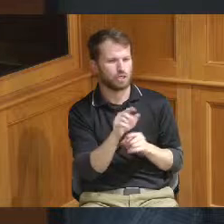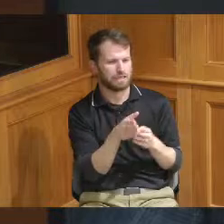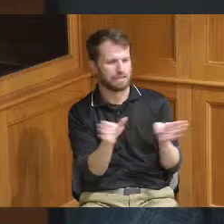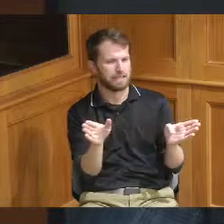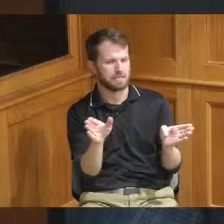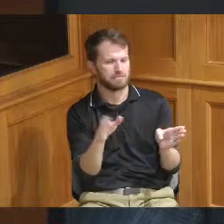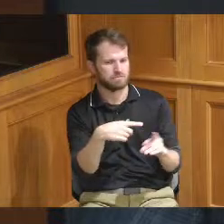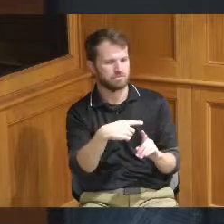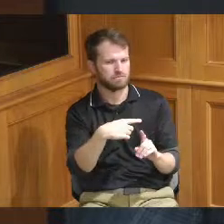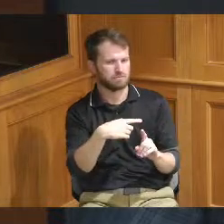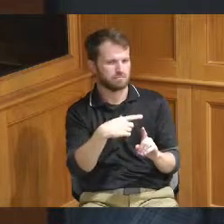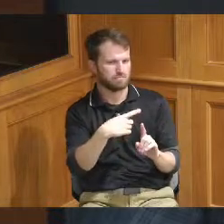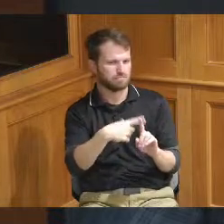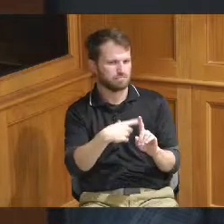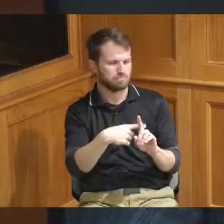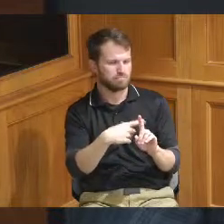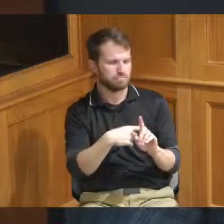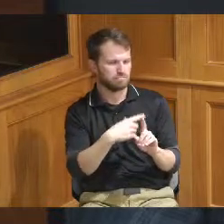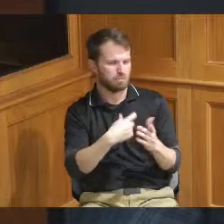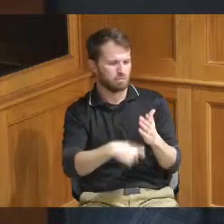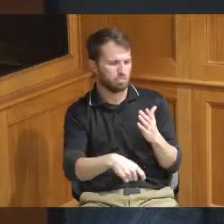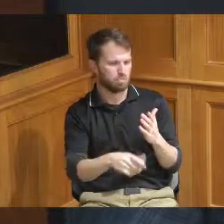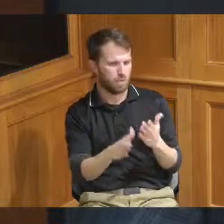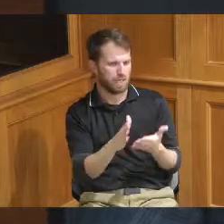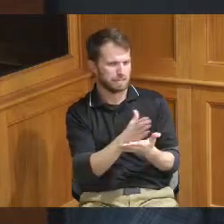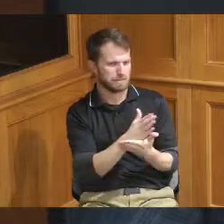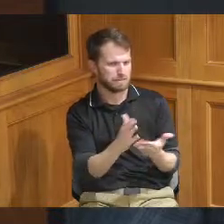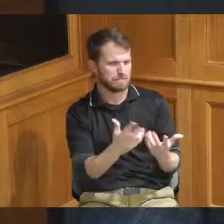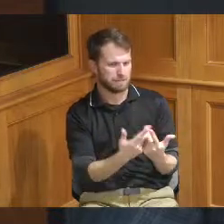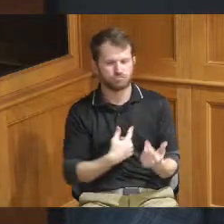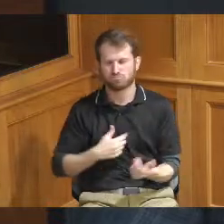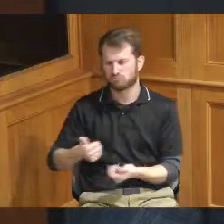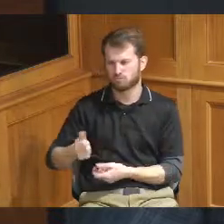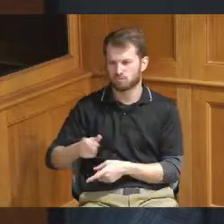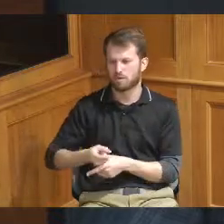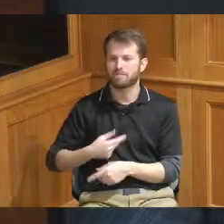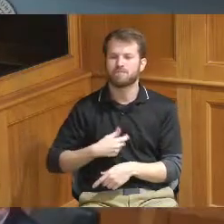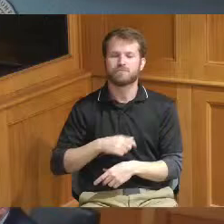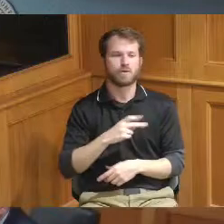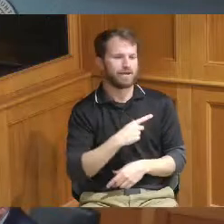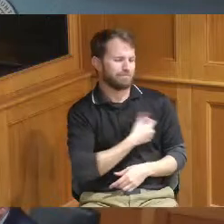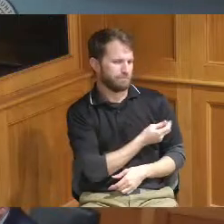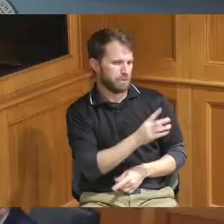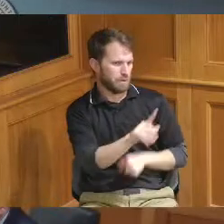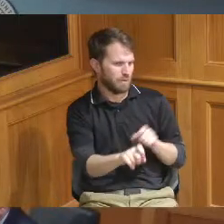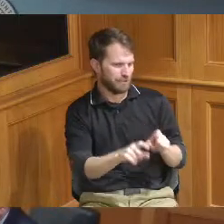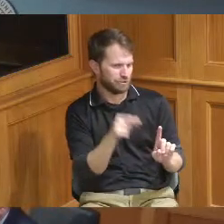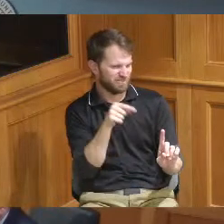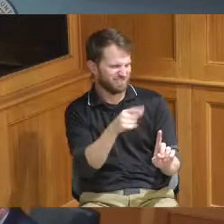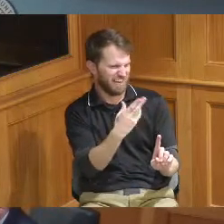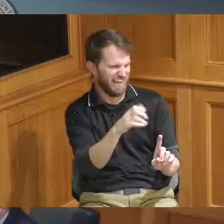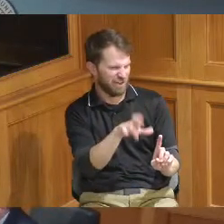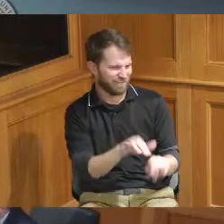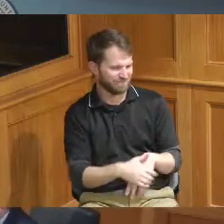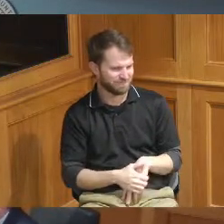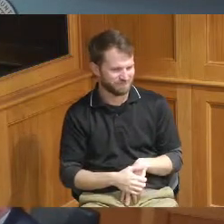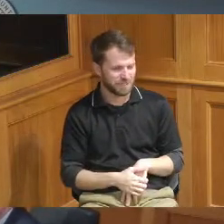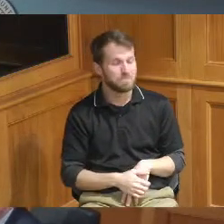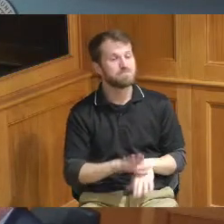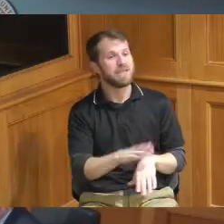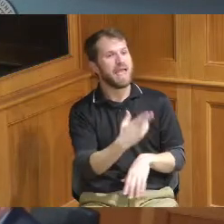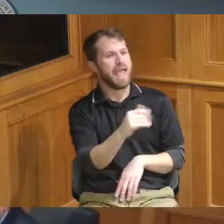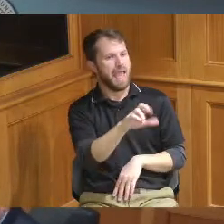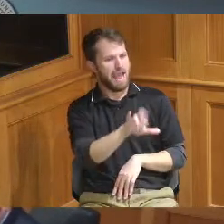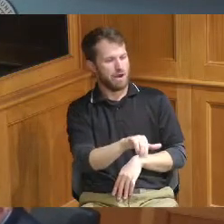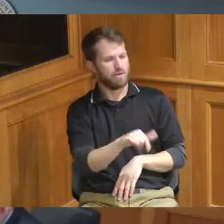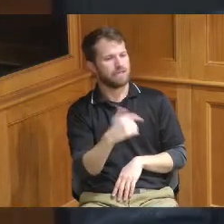rate, yes. Okay, great. And then I have a couple questions for Harry. Yeah, go ahead. So Harry, as we